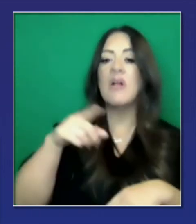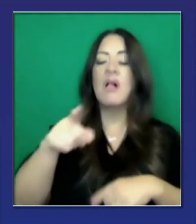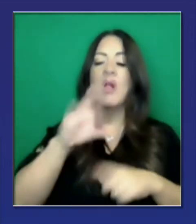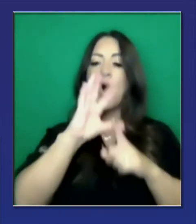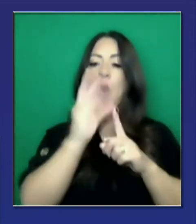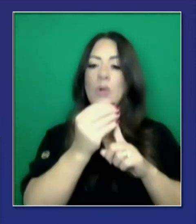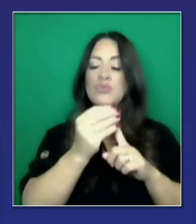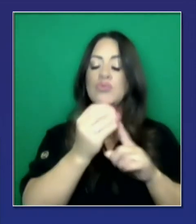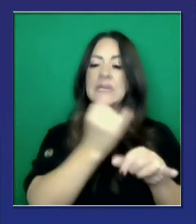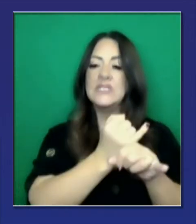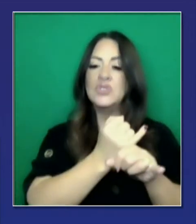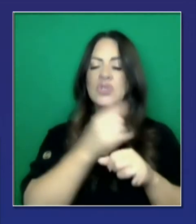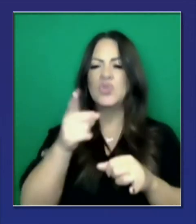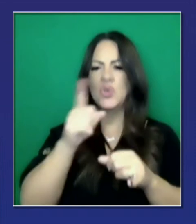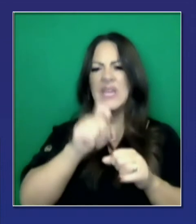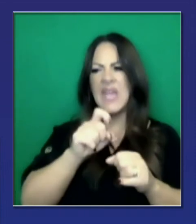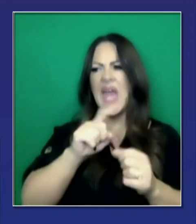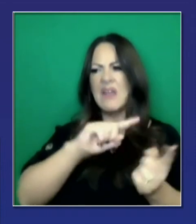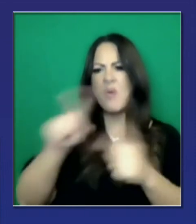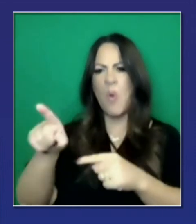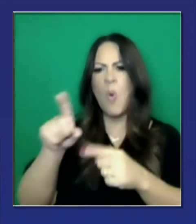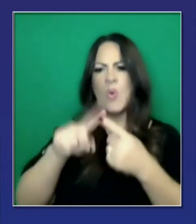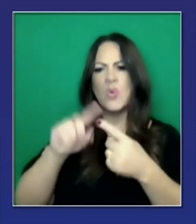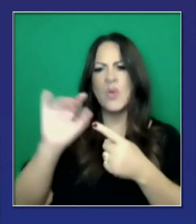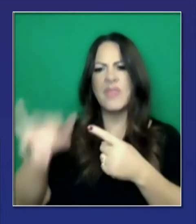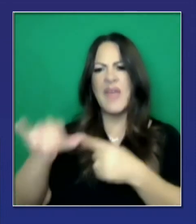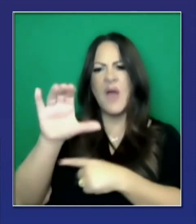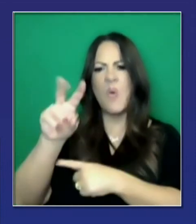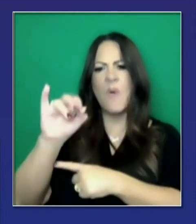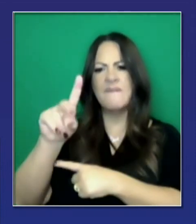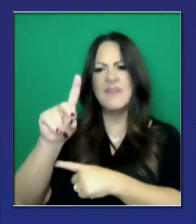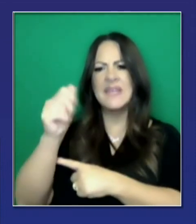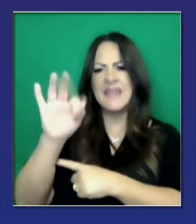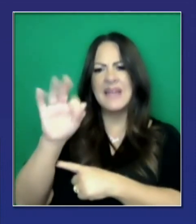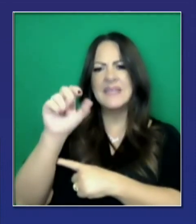these $25,000 grants by going to the COVID-19.ca.gov